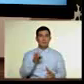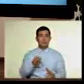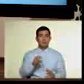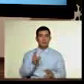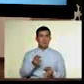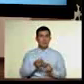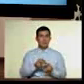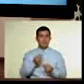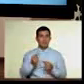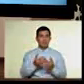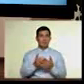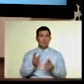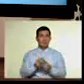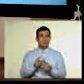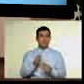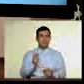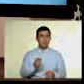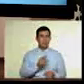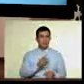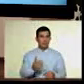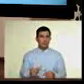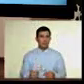magmatik jinslar deb nomlanadi.